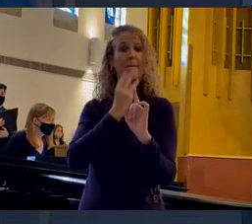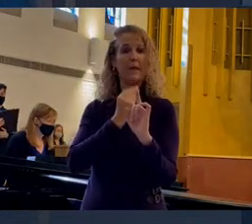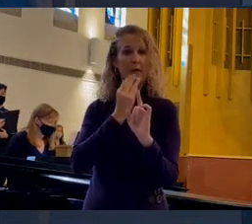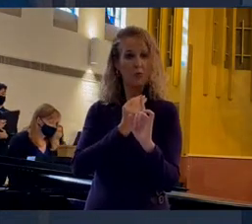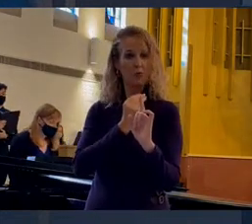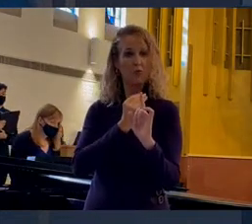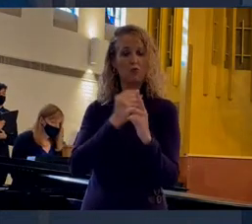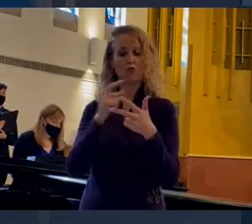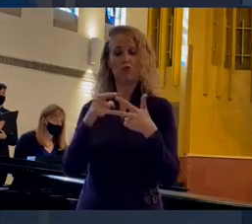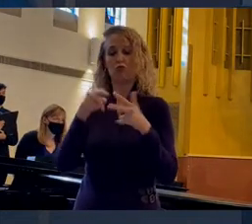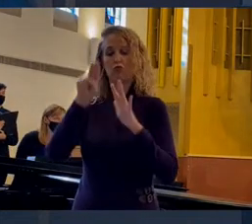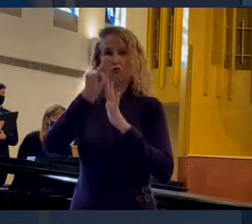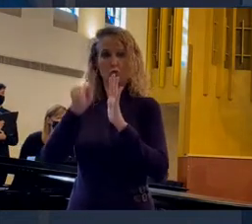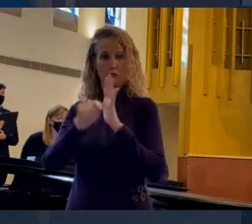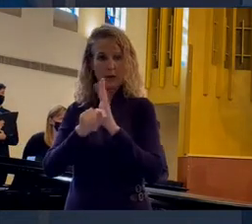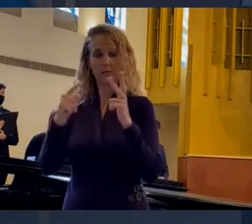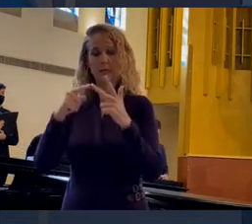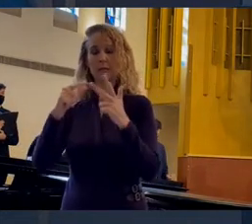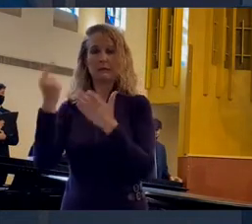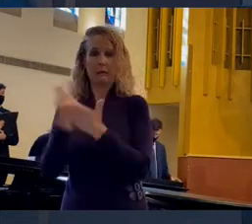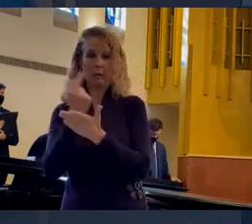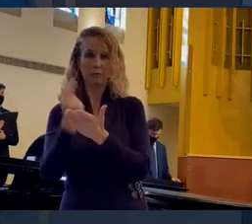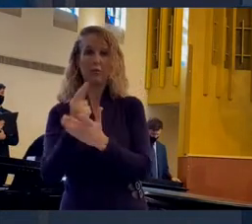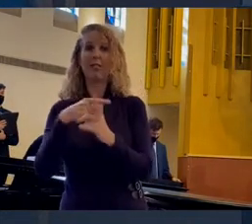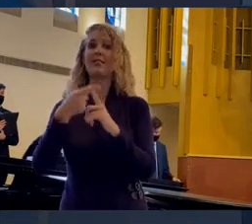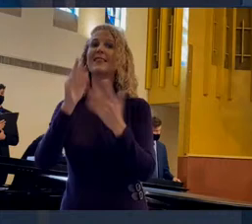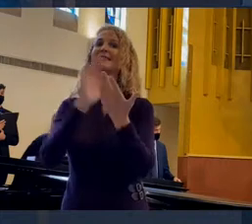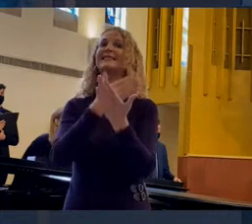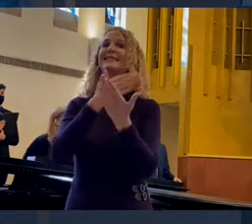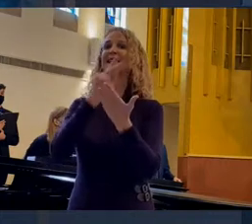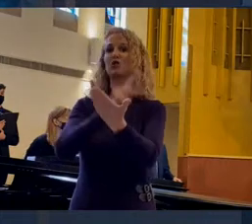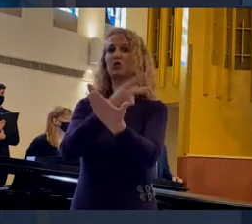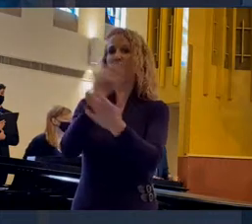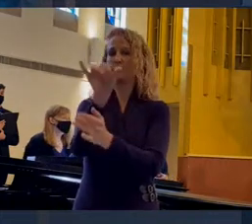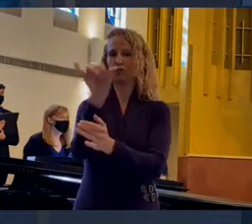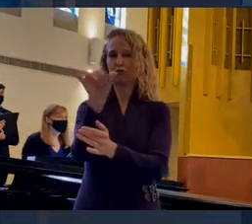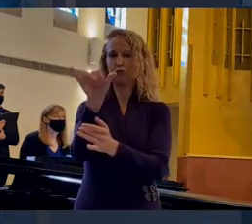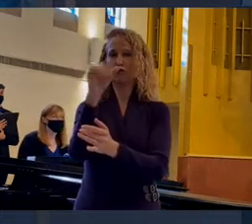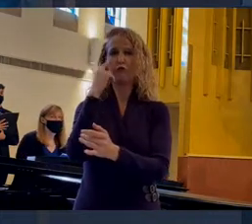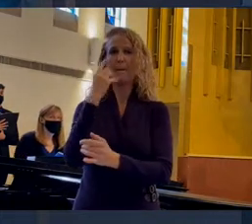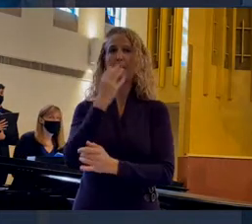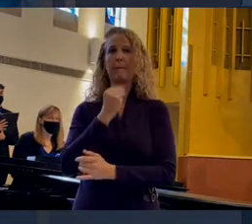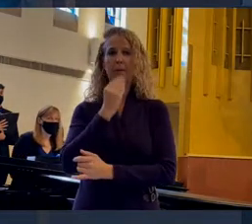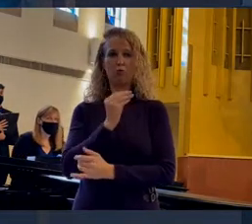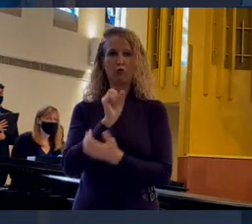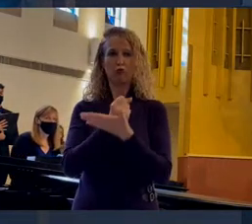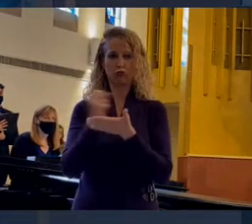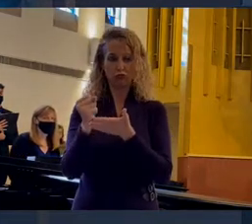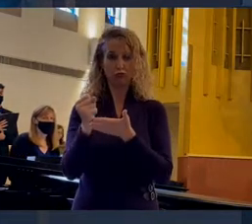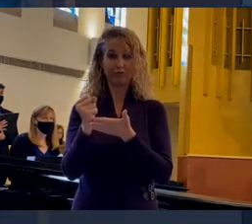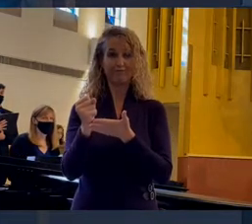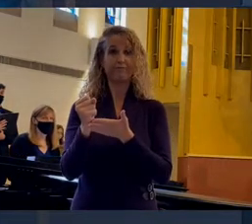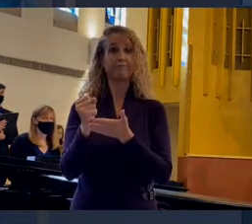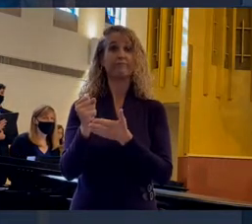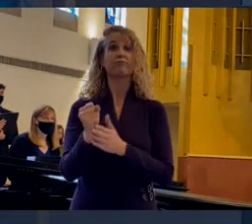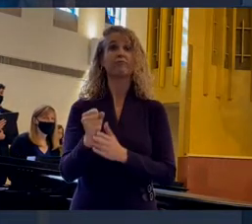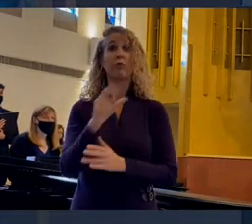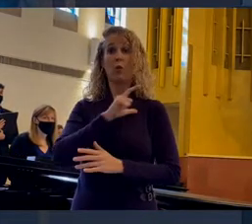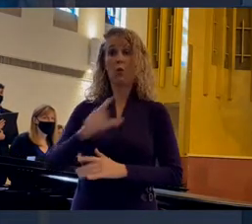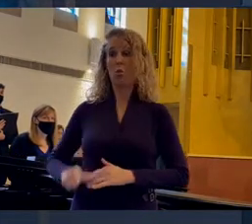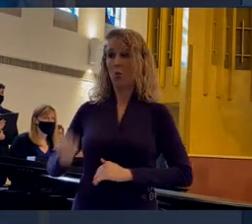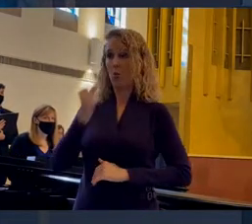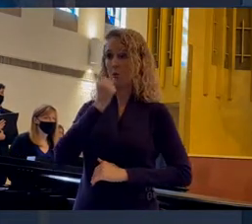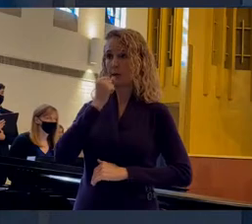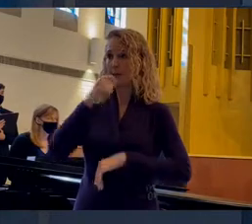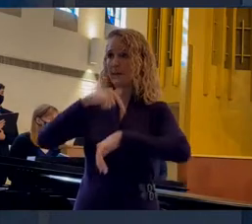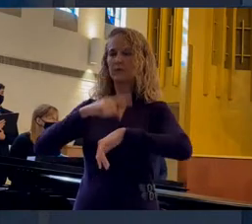Hebrew scriptures, a reading from the New Testament, and a gospel. And we'll sing a psalm as well from the Hebrew scriptures. At the time of communion,